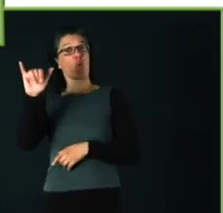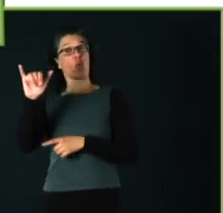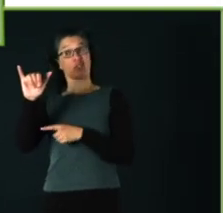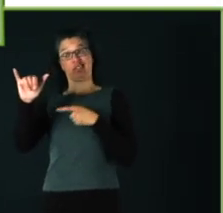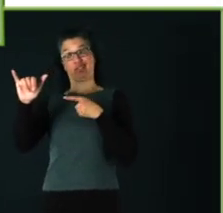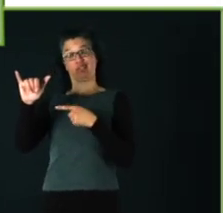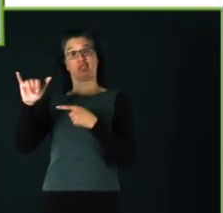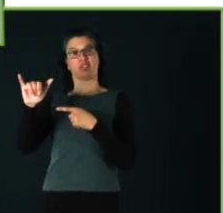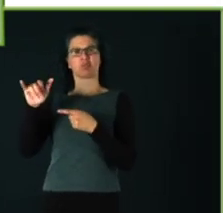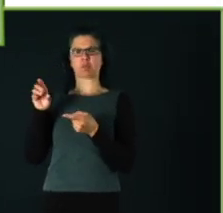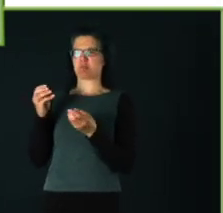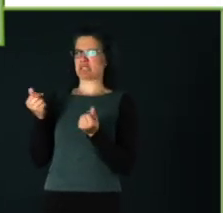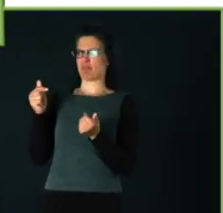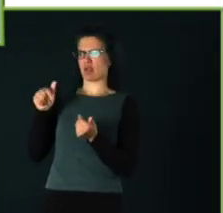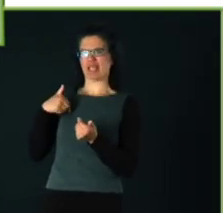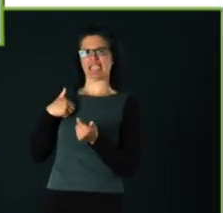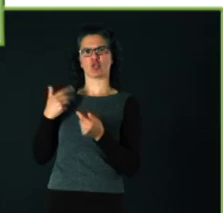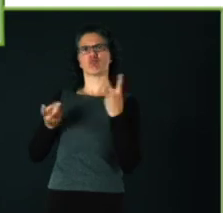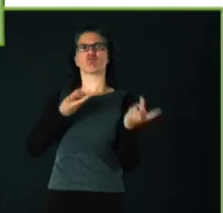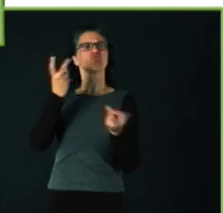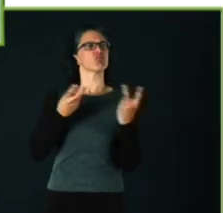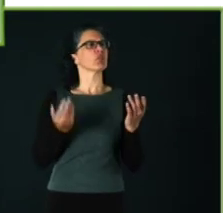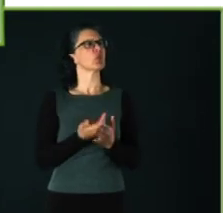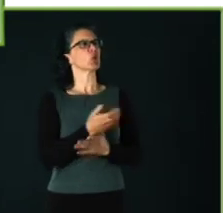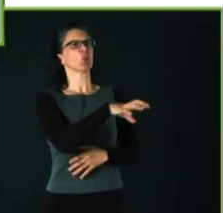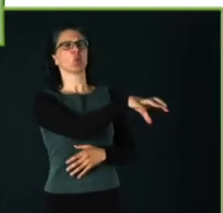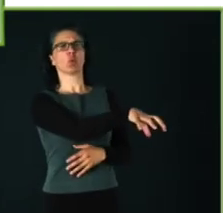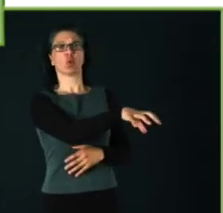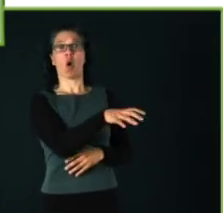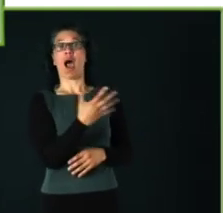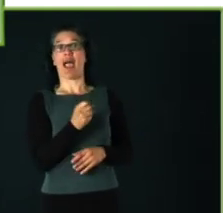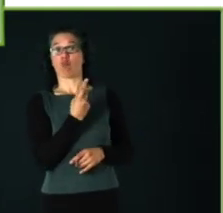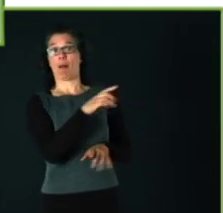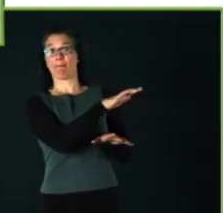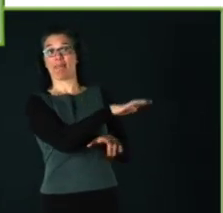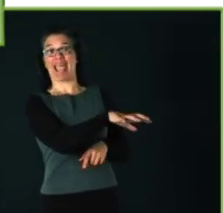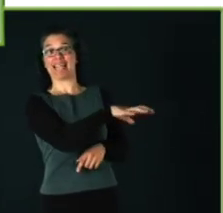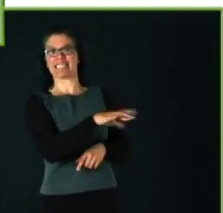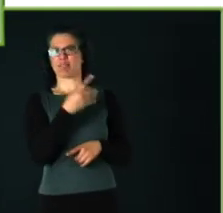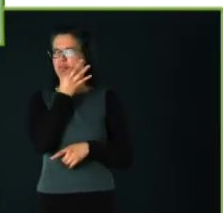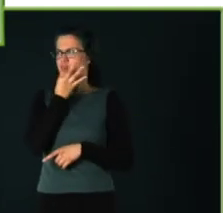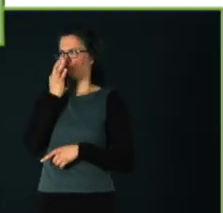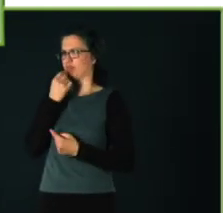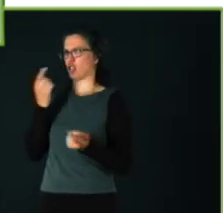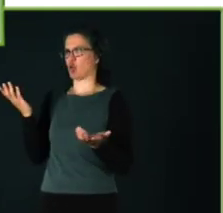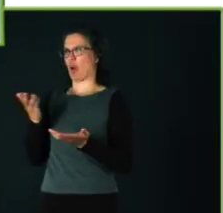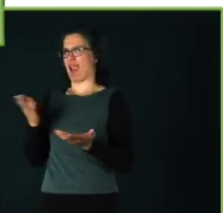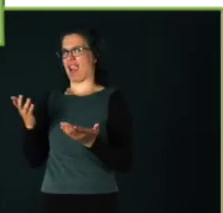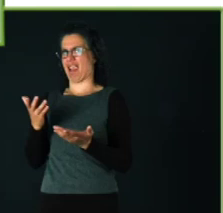the airport is something that we look for, a new area for the airport. I have got a place, but I'm going to tell you just in case the land goes up before we purchase